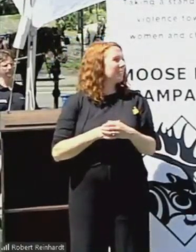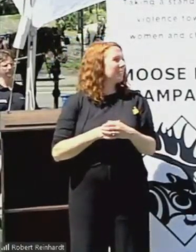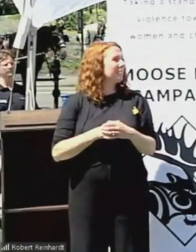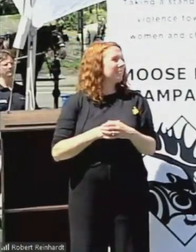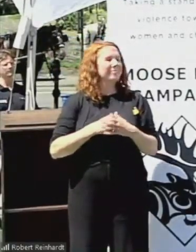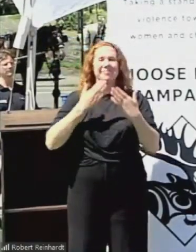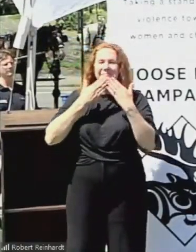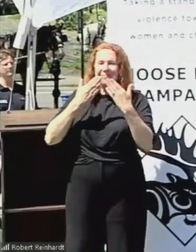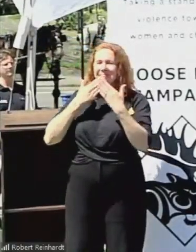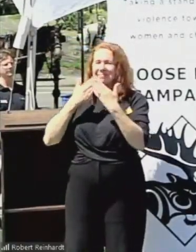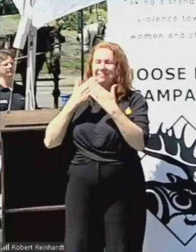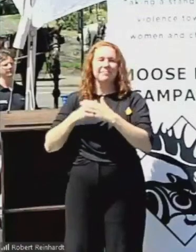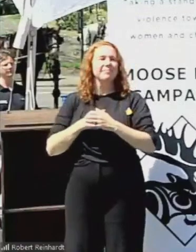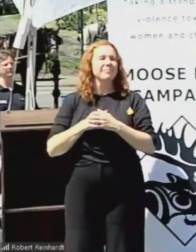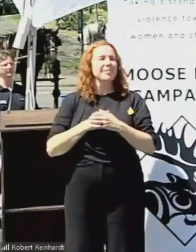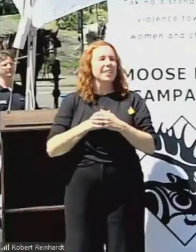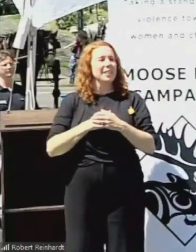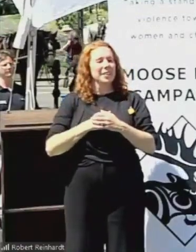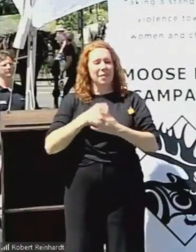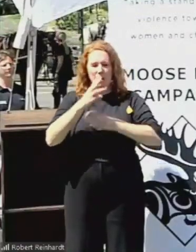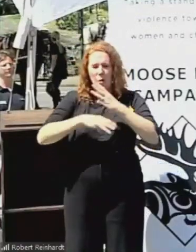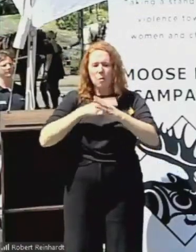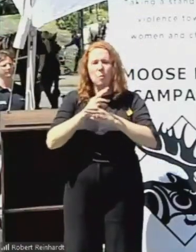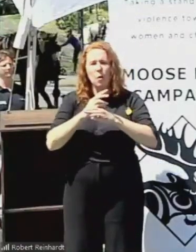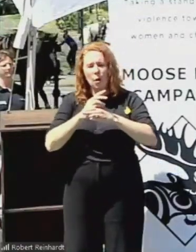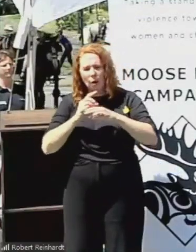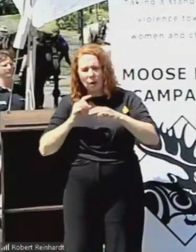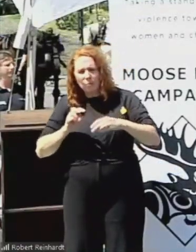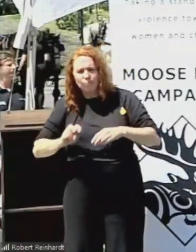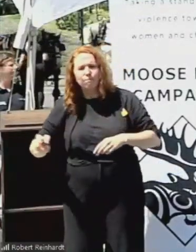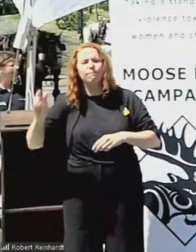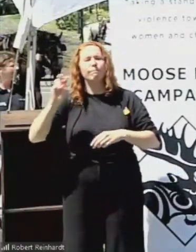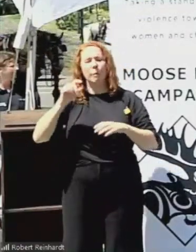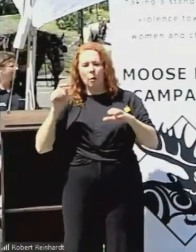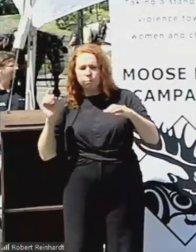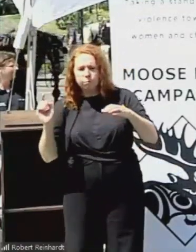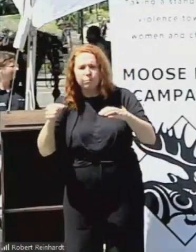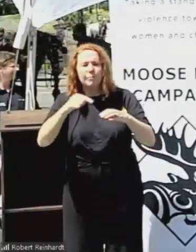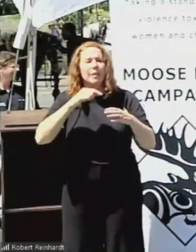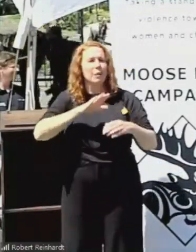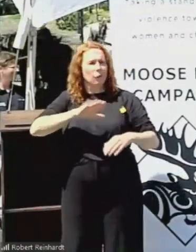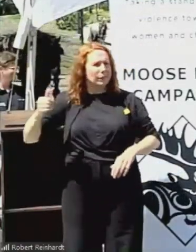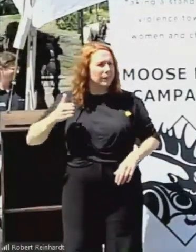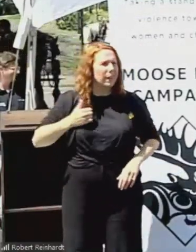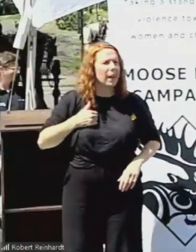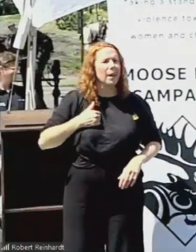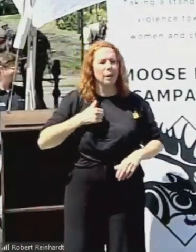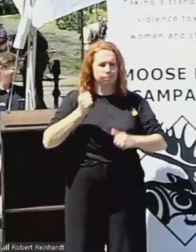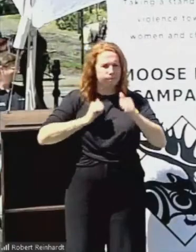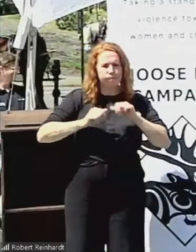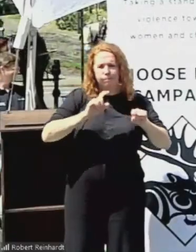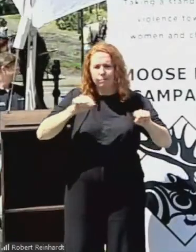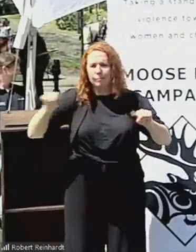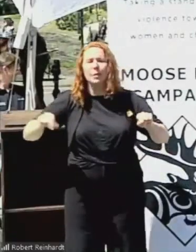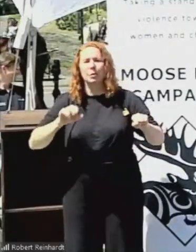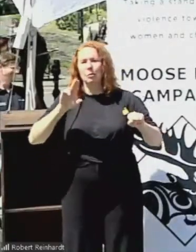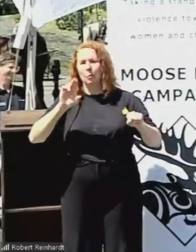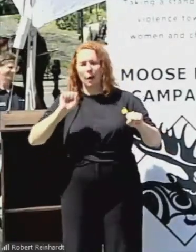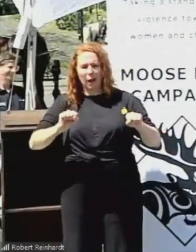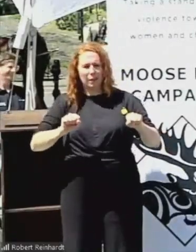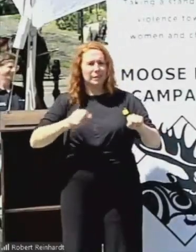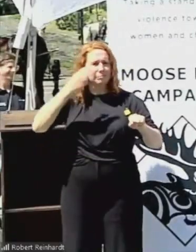Thank you. We've traveled around the world. We've performed across Canada, down into the